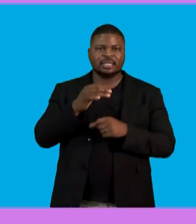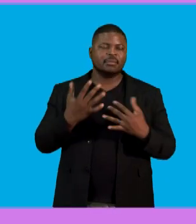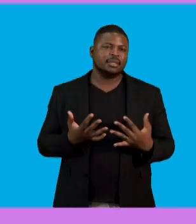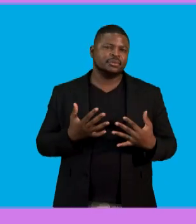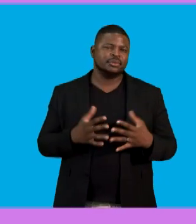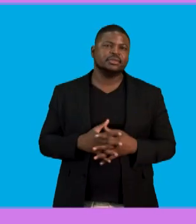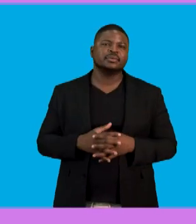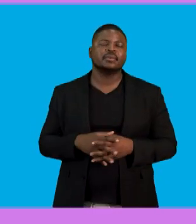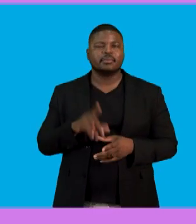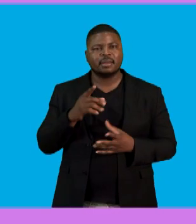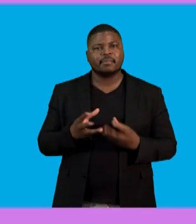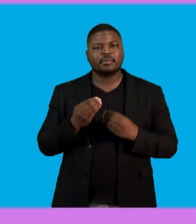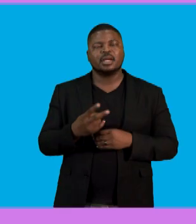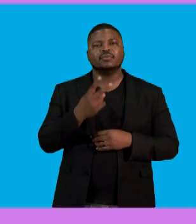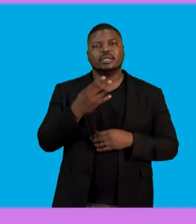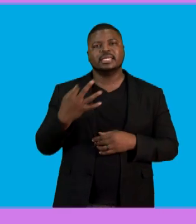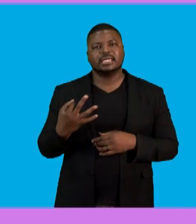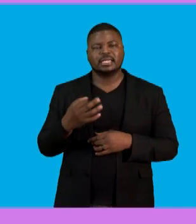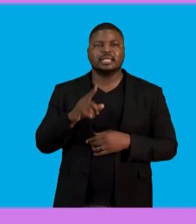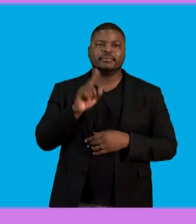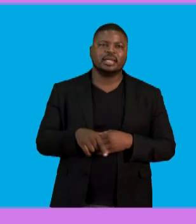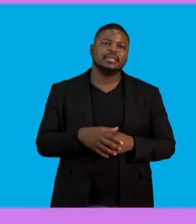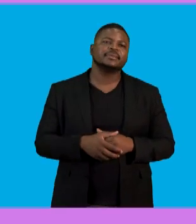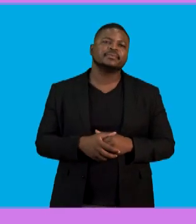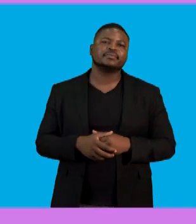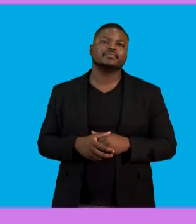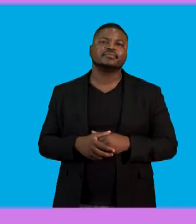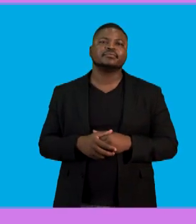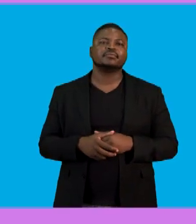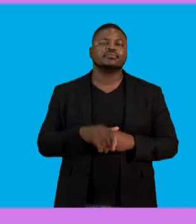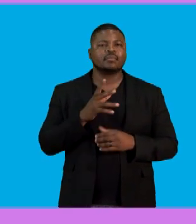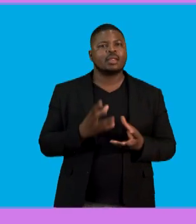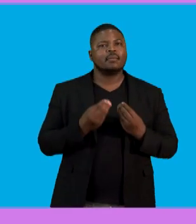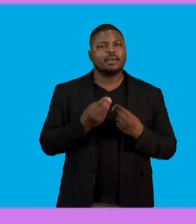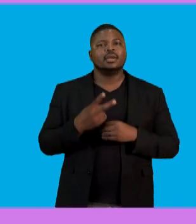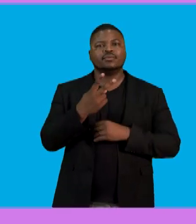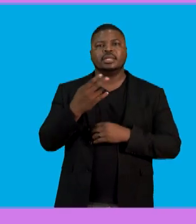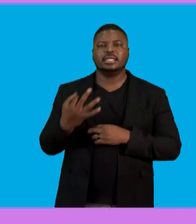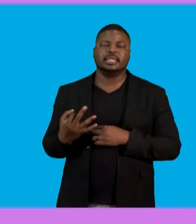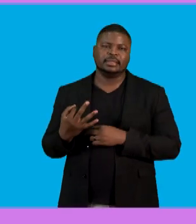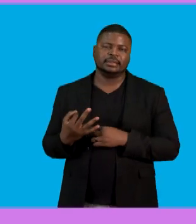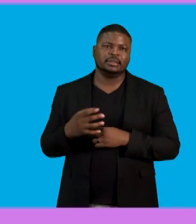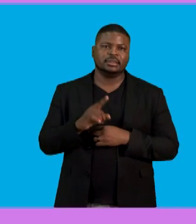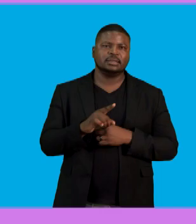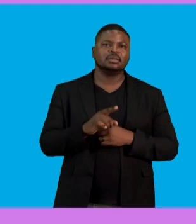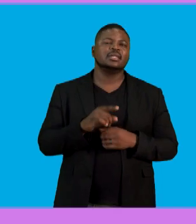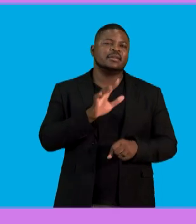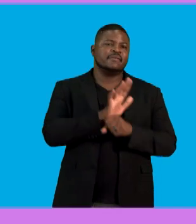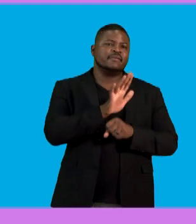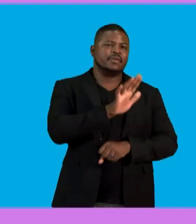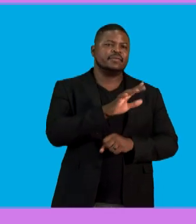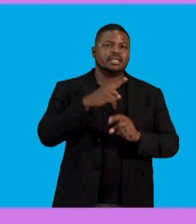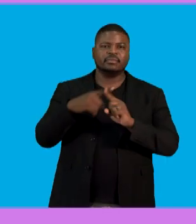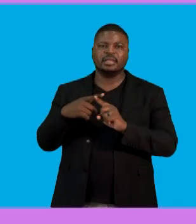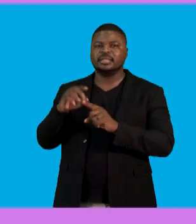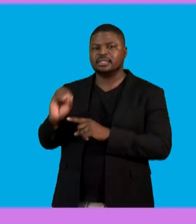should be giving you 23. 8 plus 5, it gives us 23. And what is 15 plus 0?